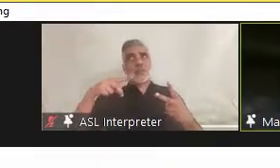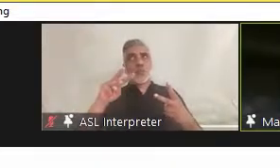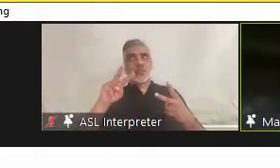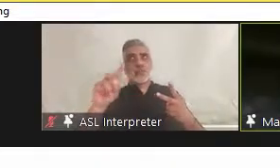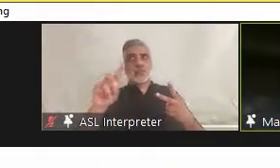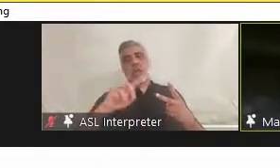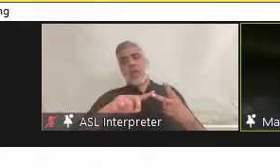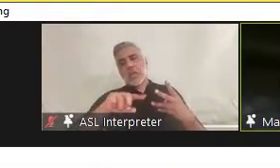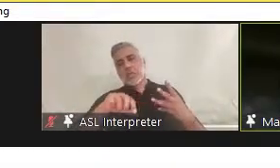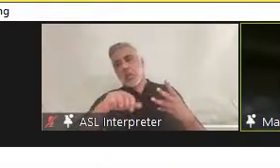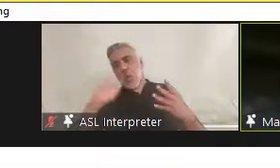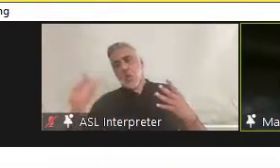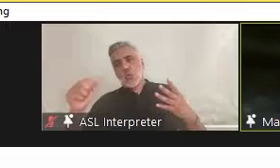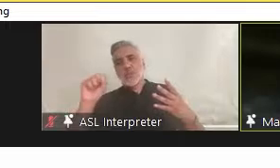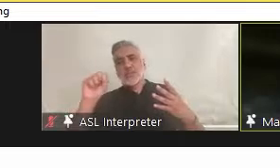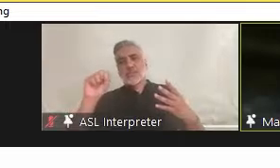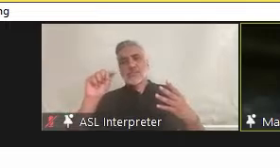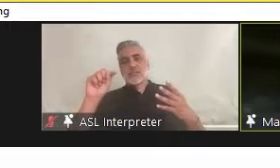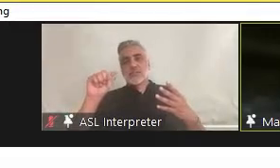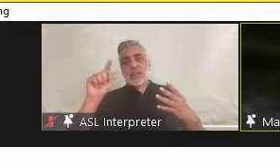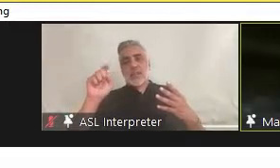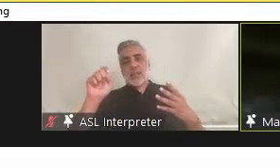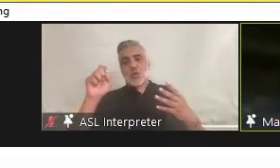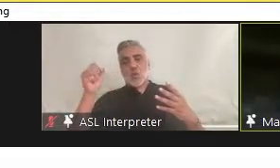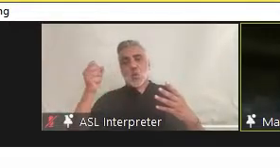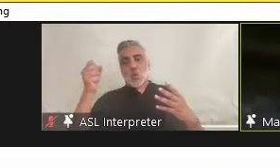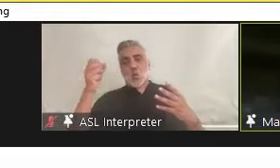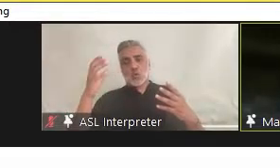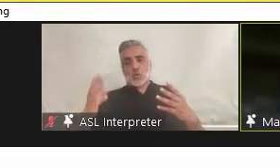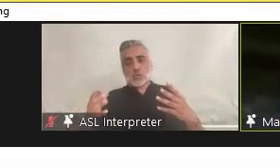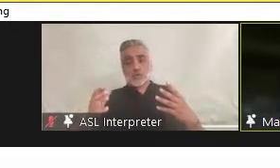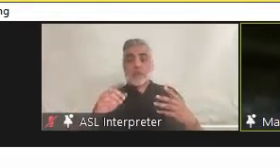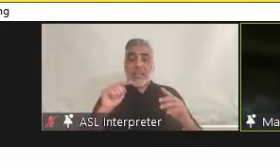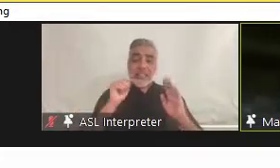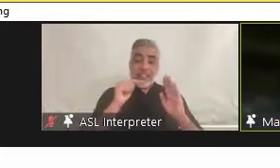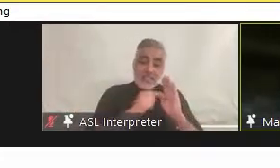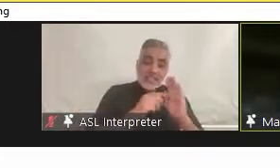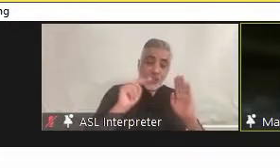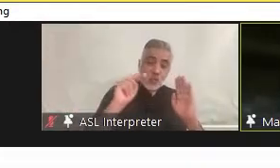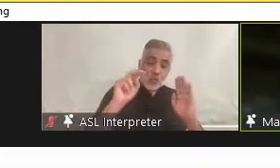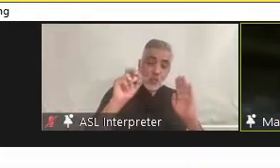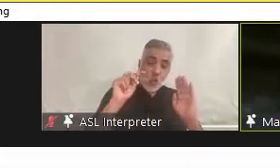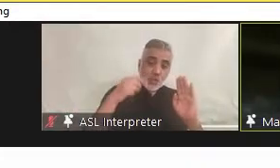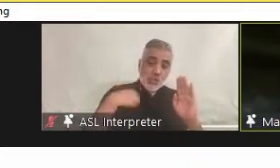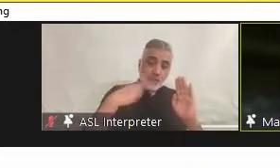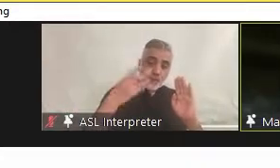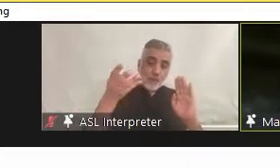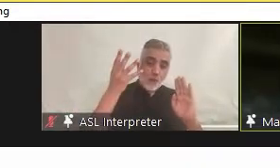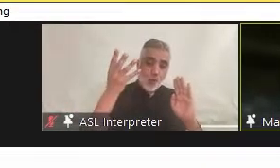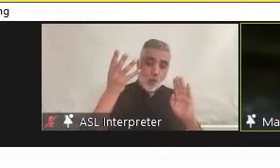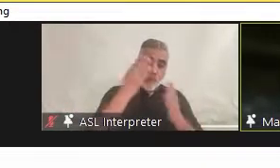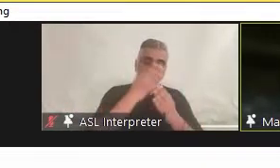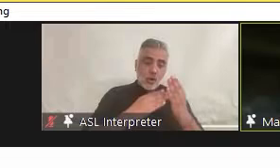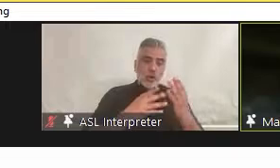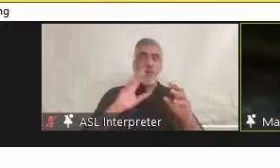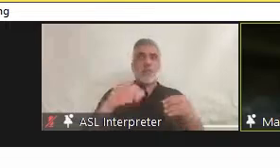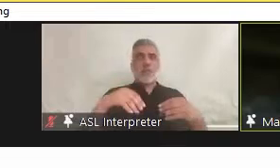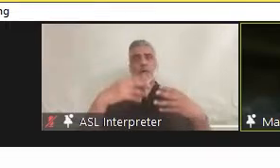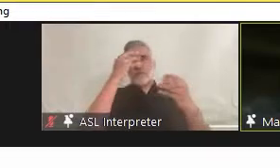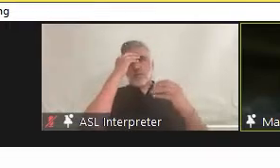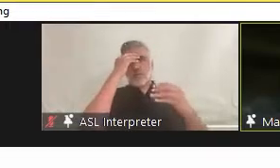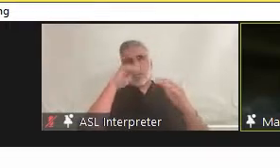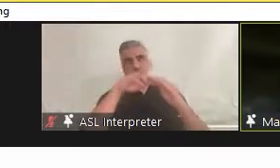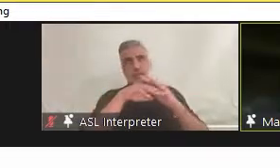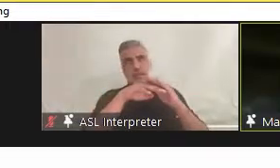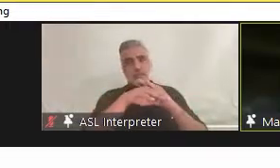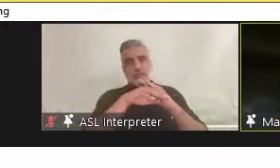other stakeholders. The note consists of 4 parts, providing information on